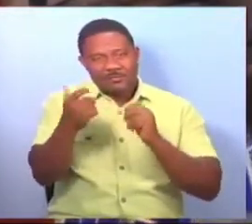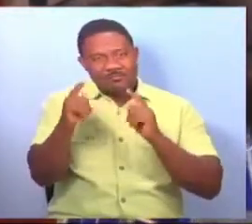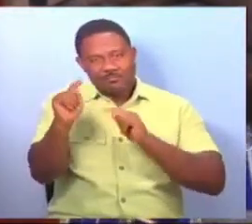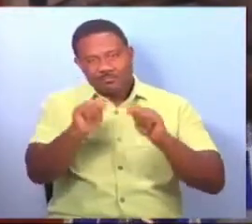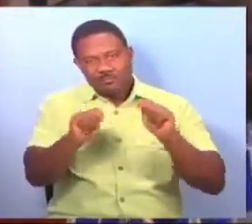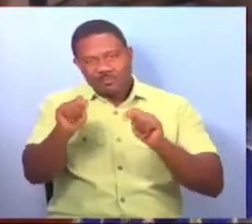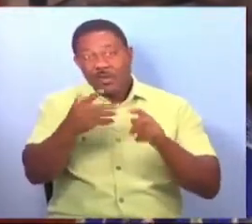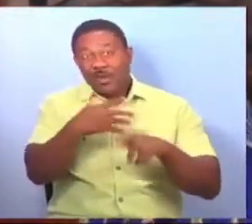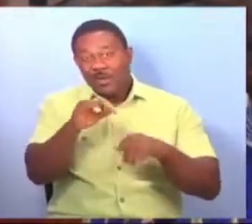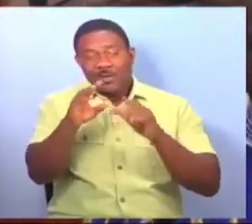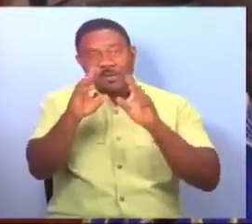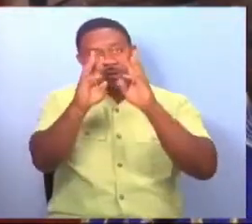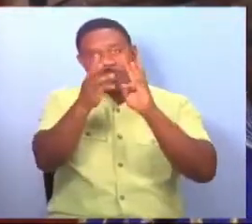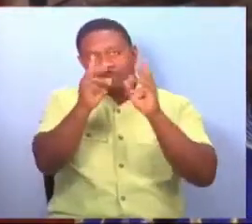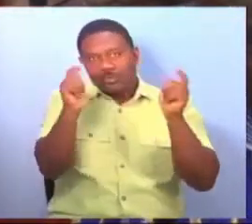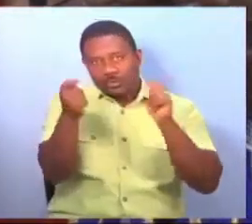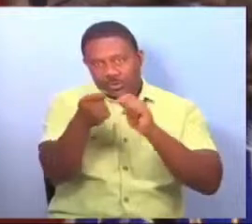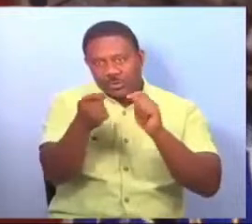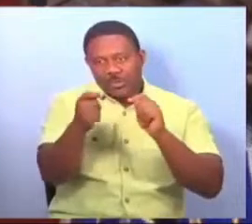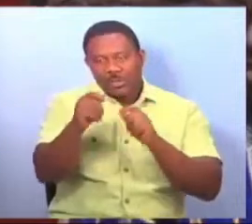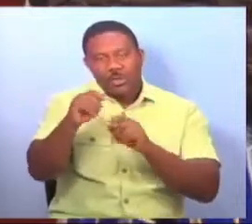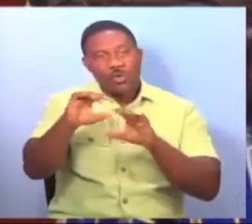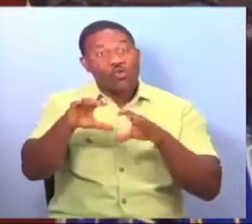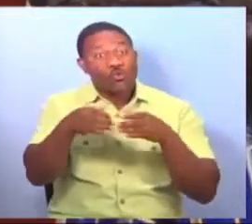the Climate Change Caucus.